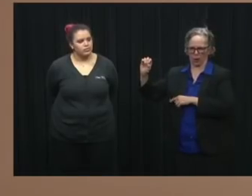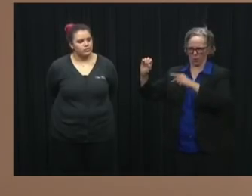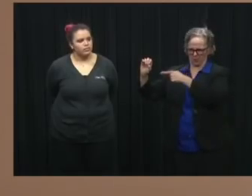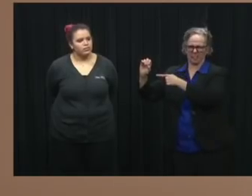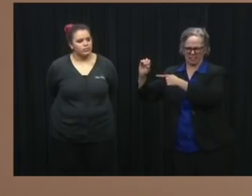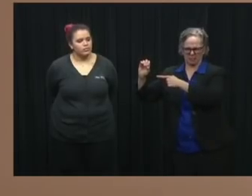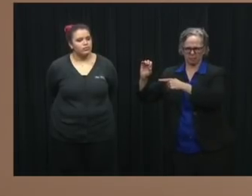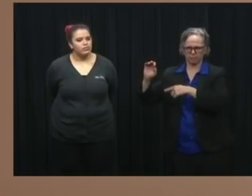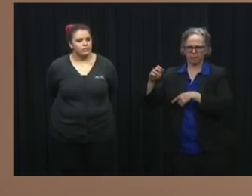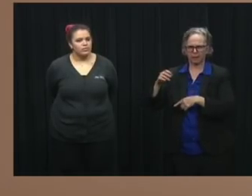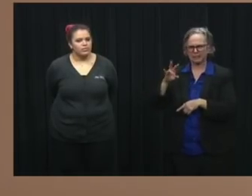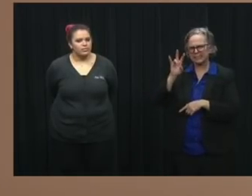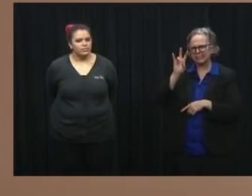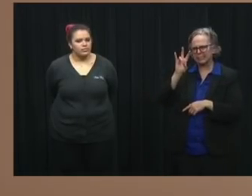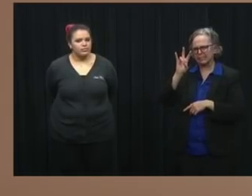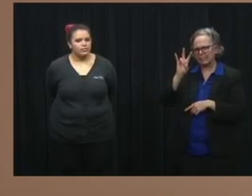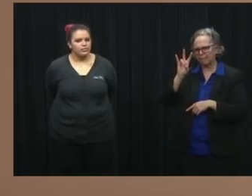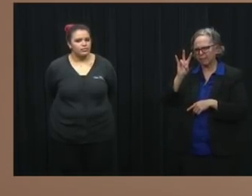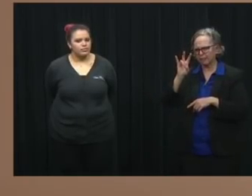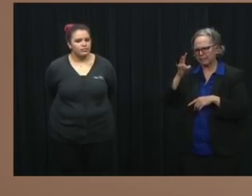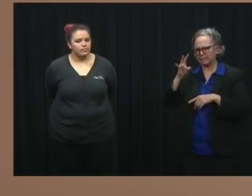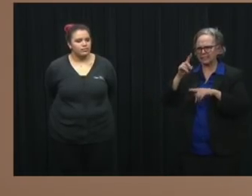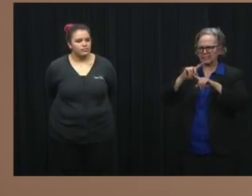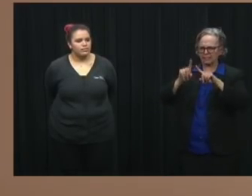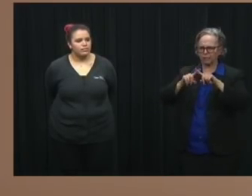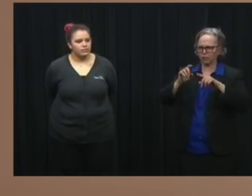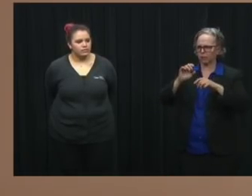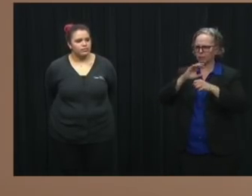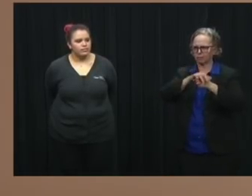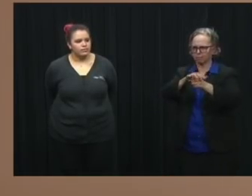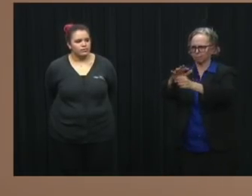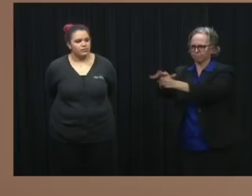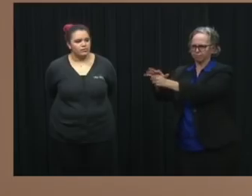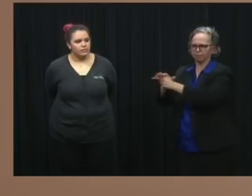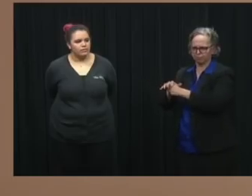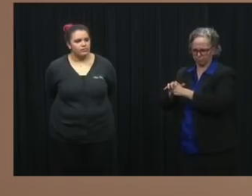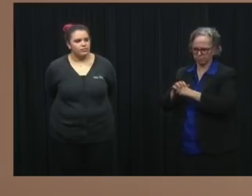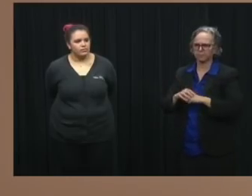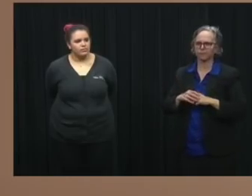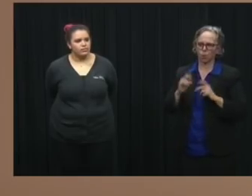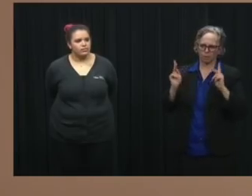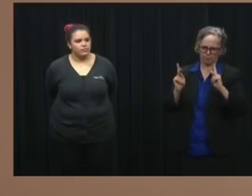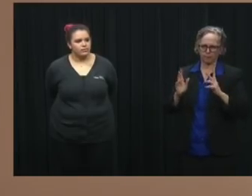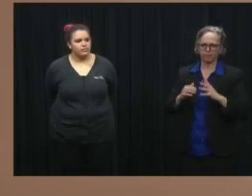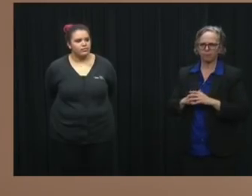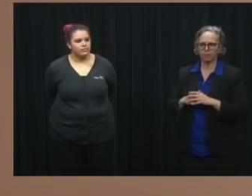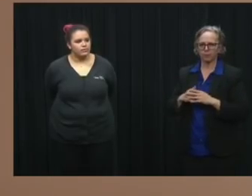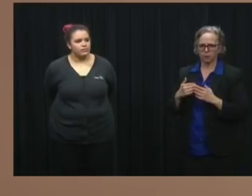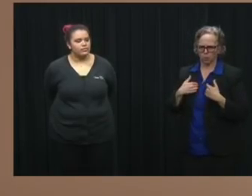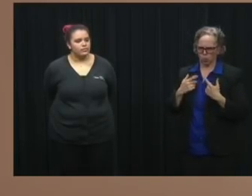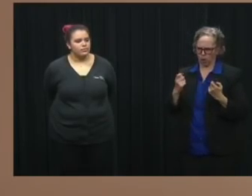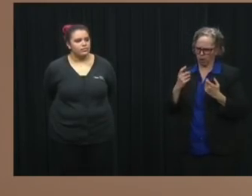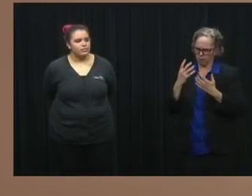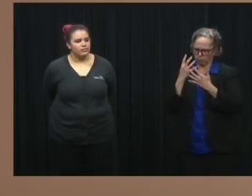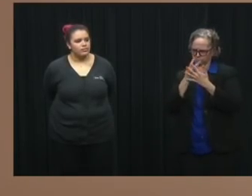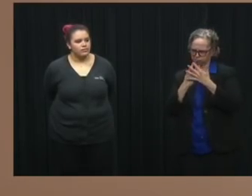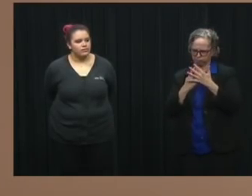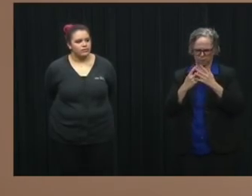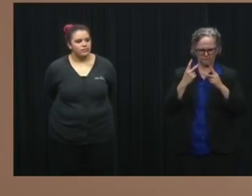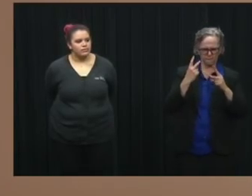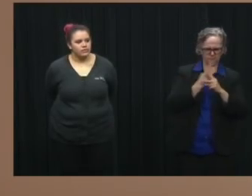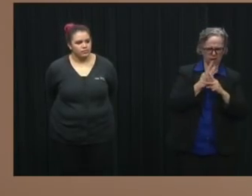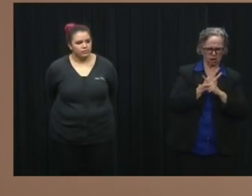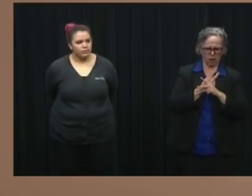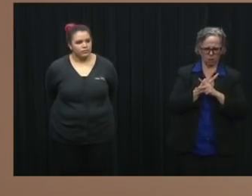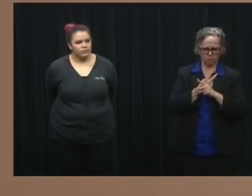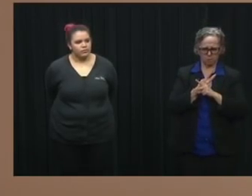researchers and the public this year. And so as we sort through this, there will eventually, and I'm not sure all what is